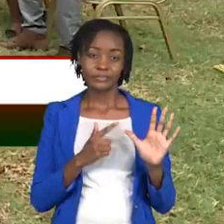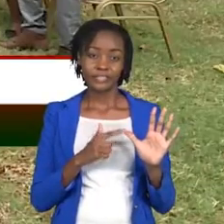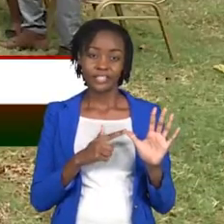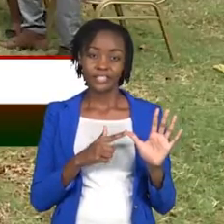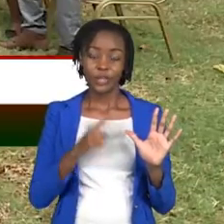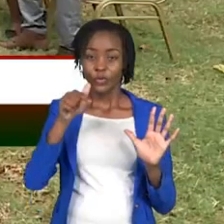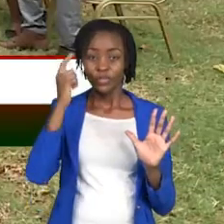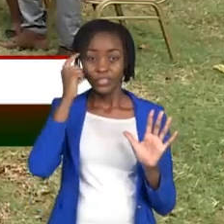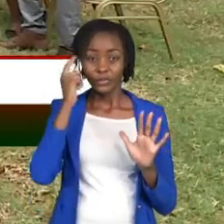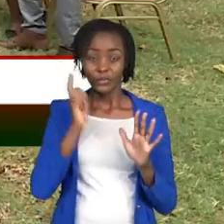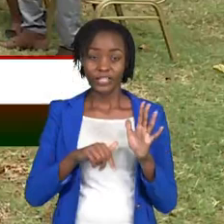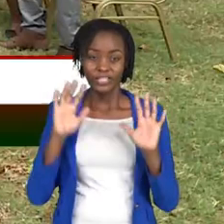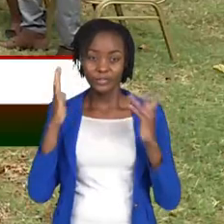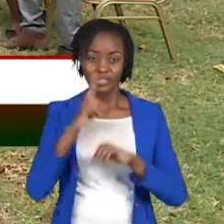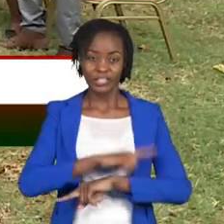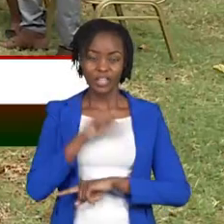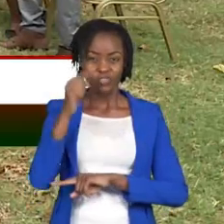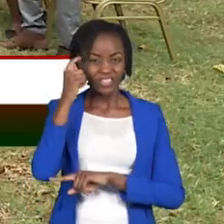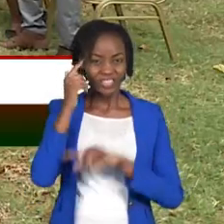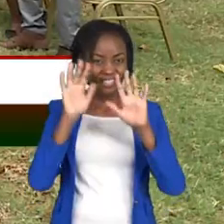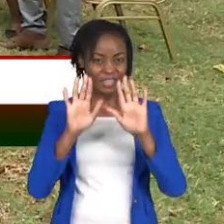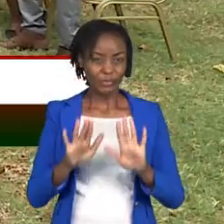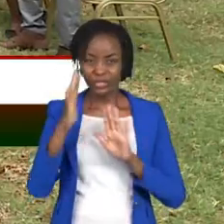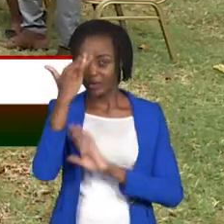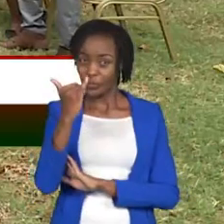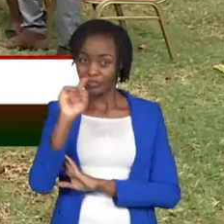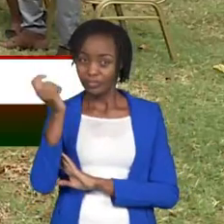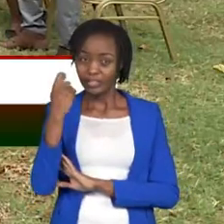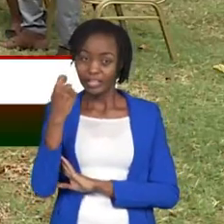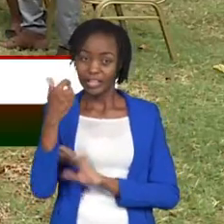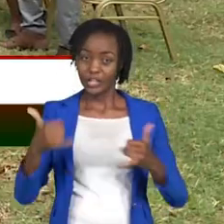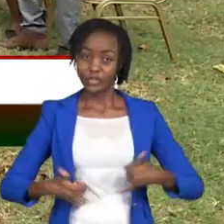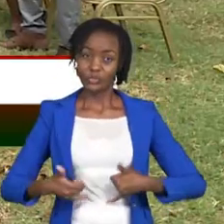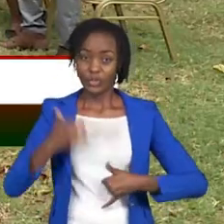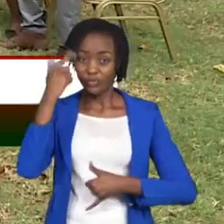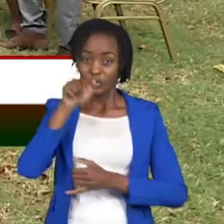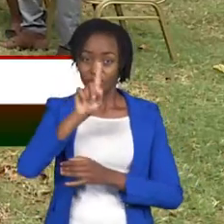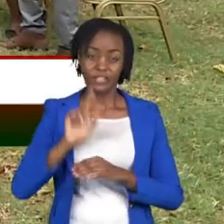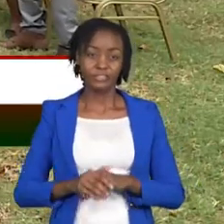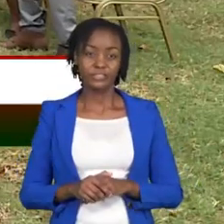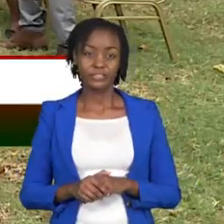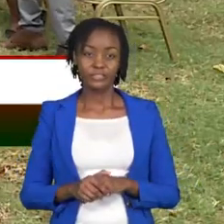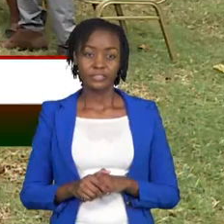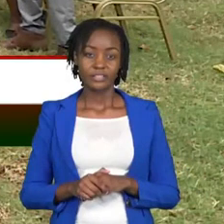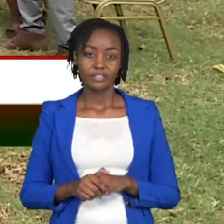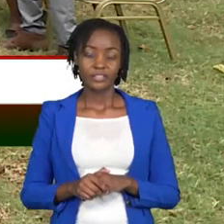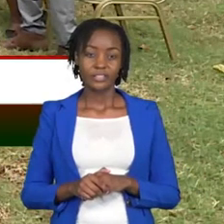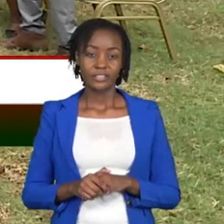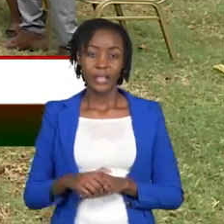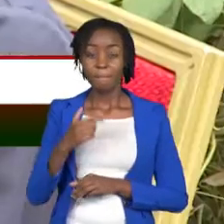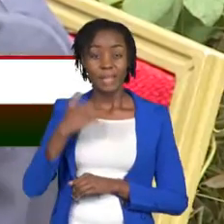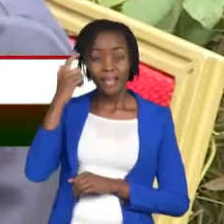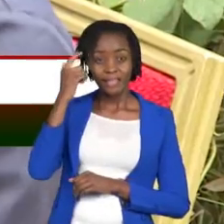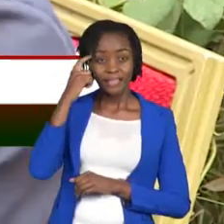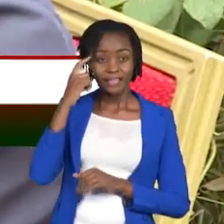Mashujaa Day at the moment, how significant is it to a Kenyan youth? For you, for example. I think you have to